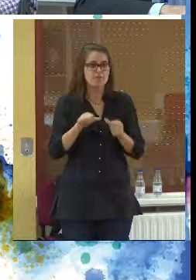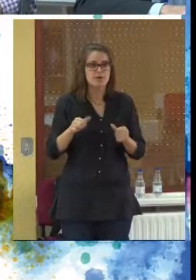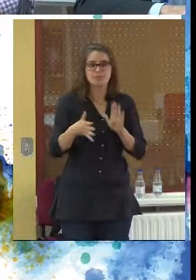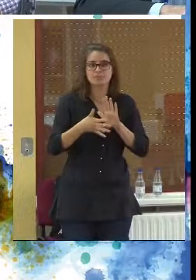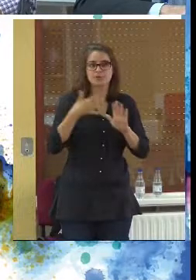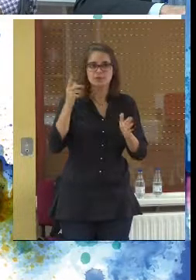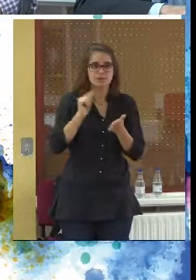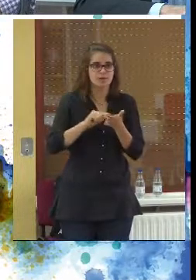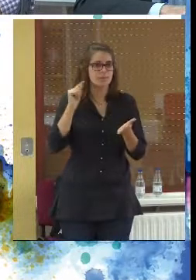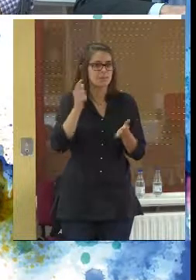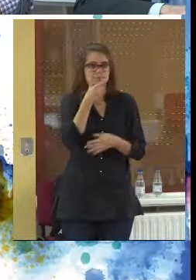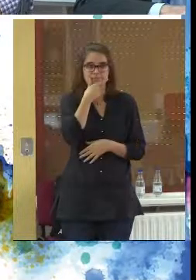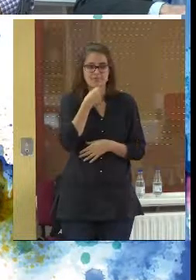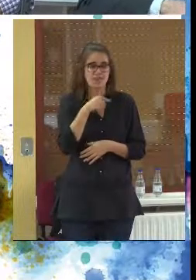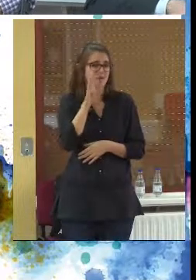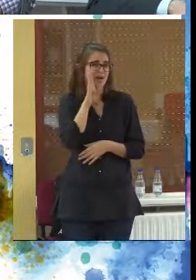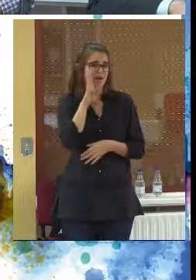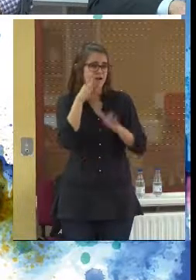and simply.